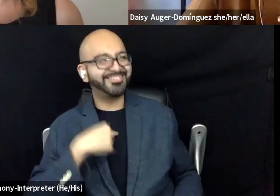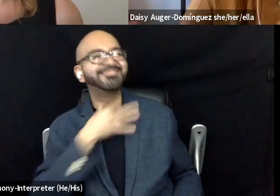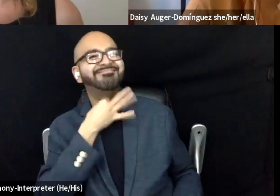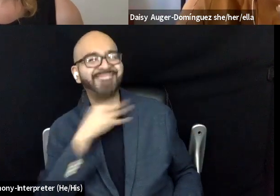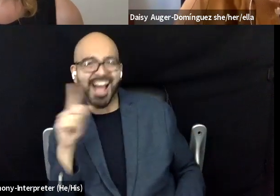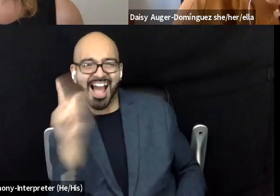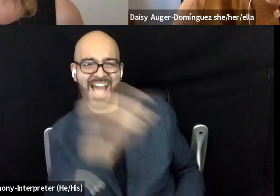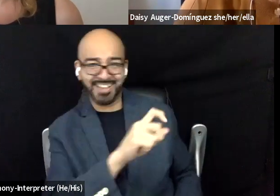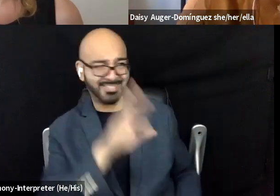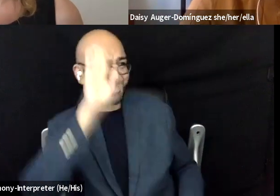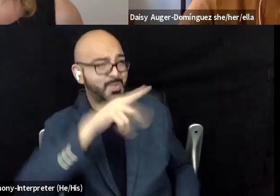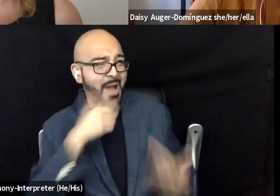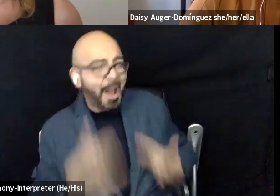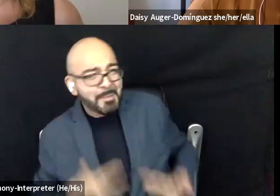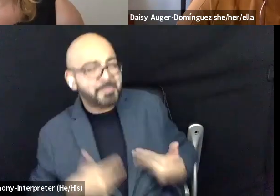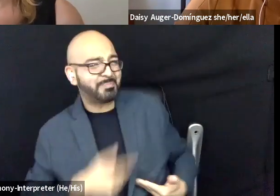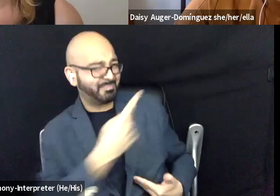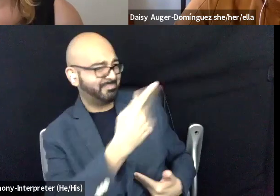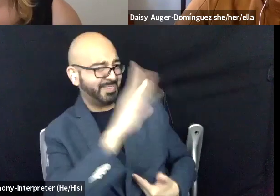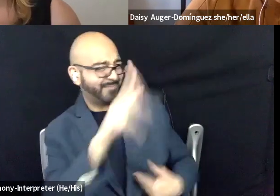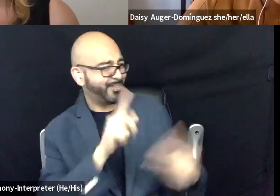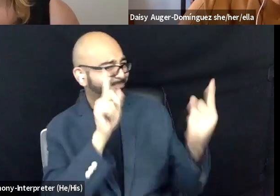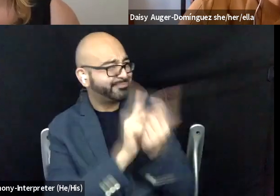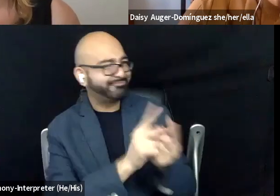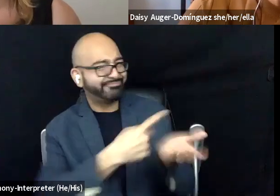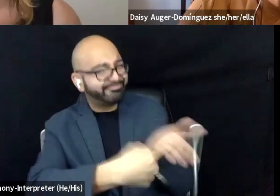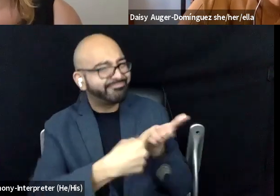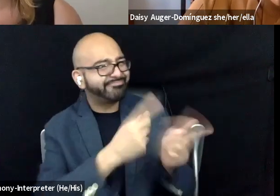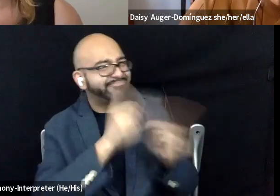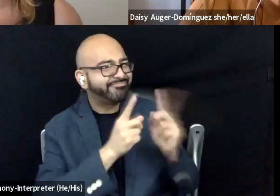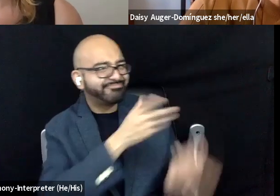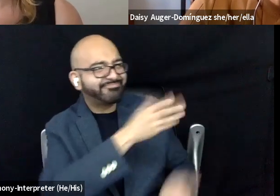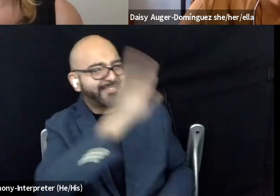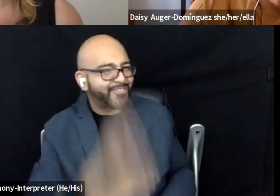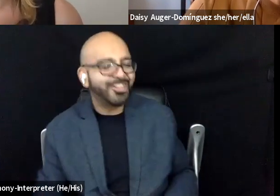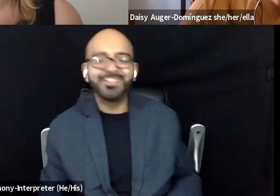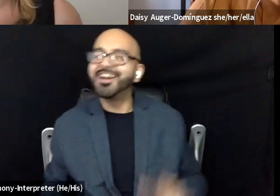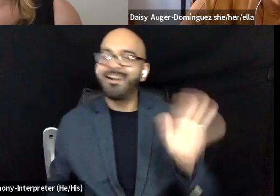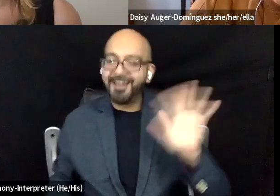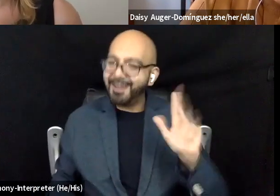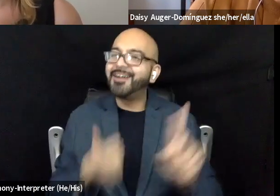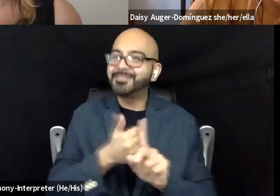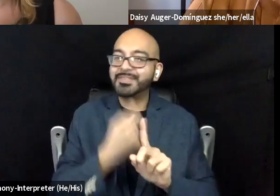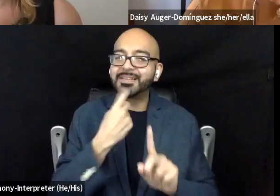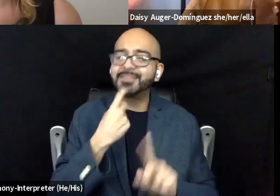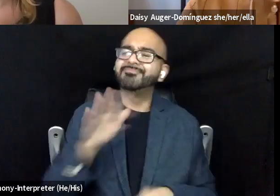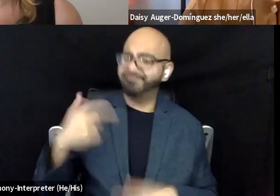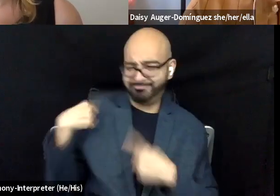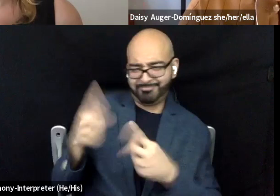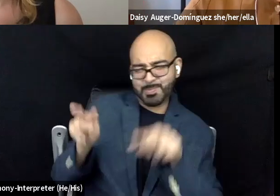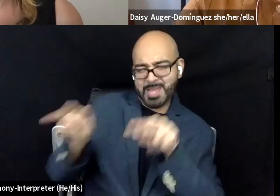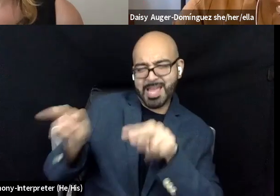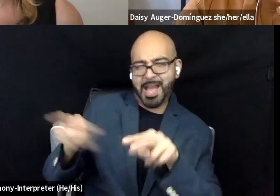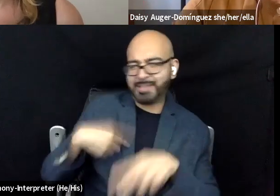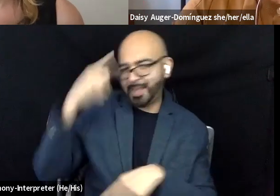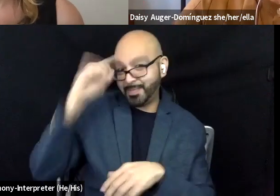only presented in rooms where you've been. And she paused and said, I've been watching you. I think you can do this. Also later